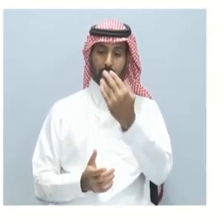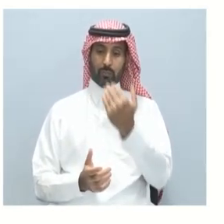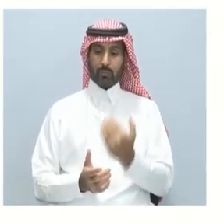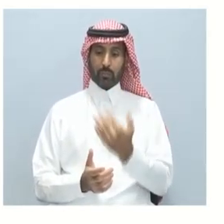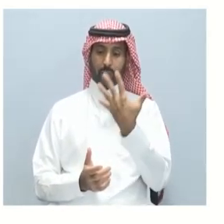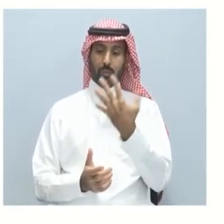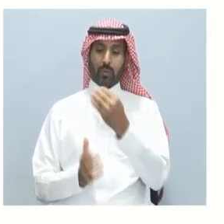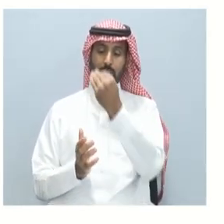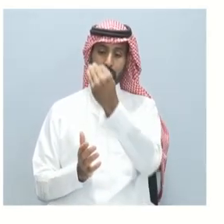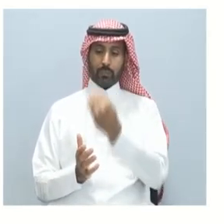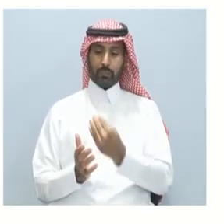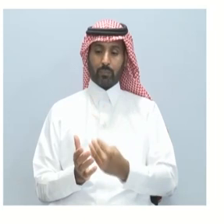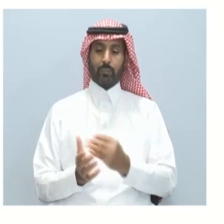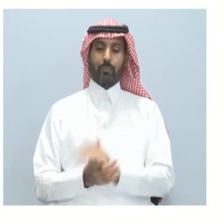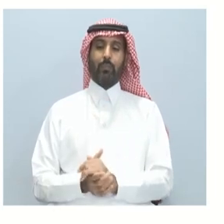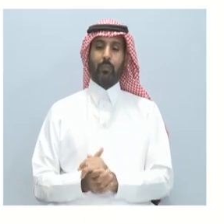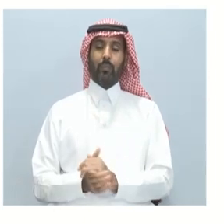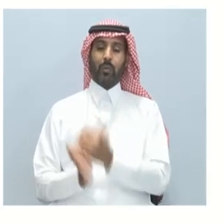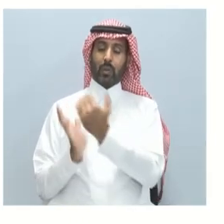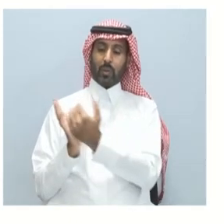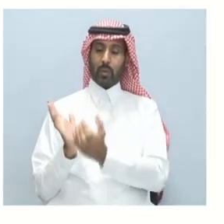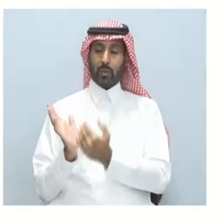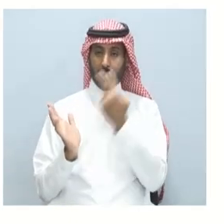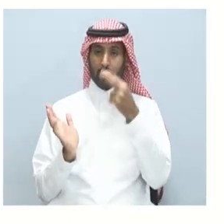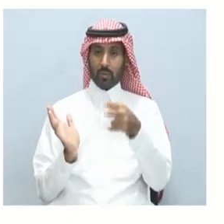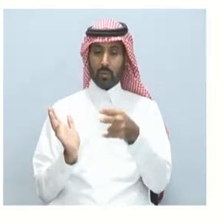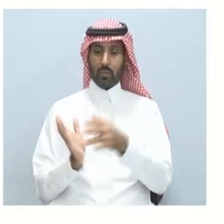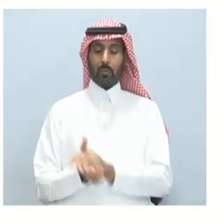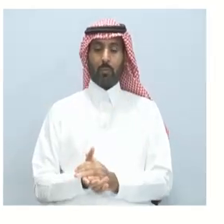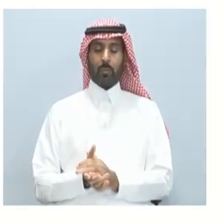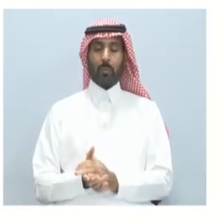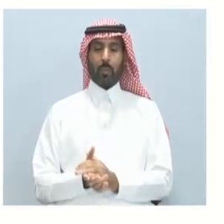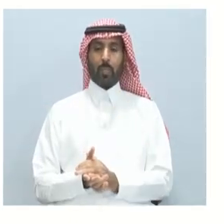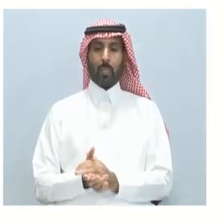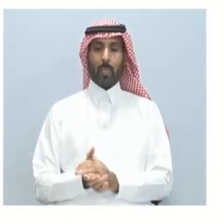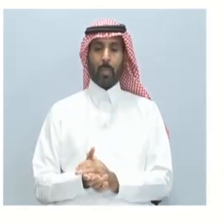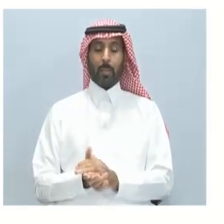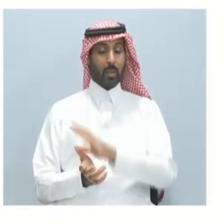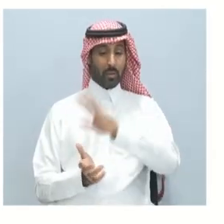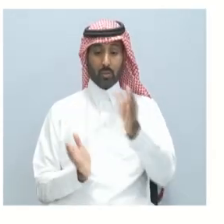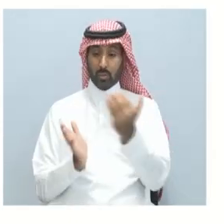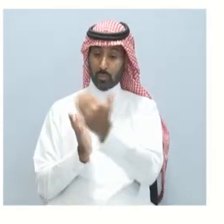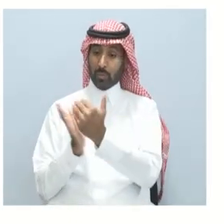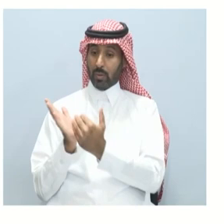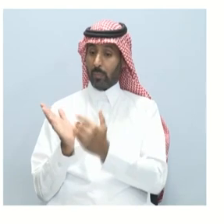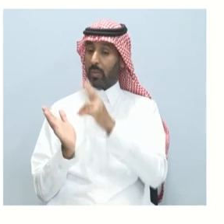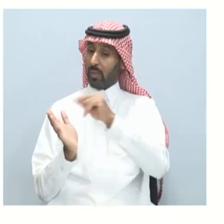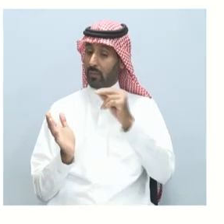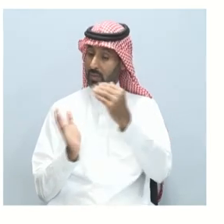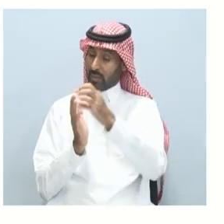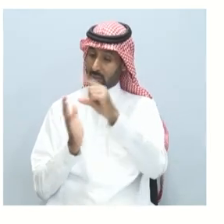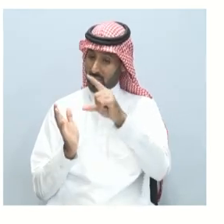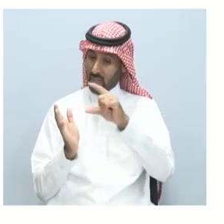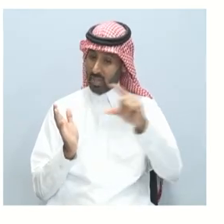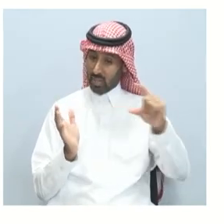1, 2, 3, 4, and 5 paragraphs. Now mainly, just to see here, we have, are all the paragraphs about the same length? Did you